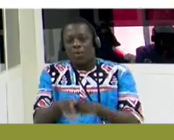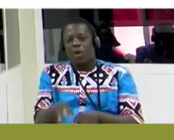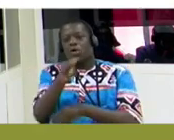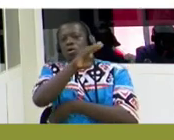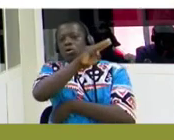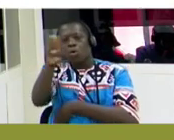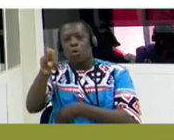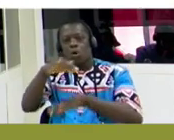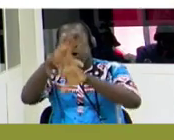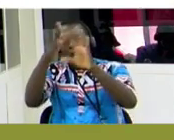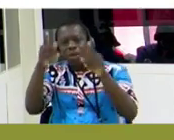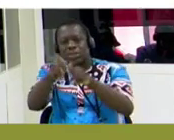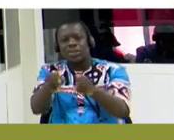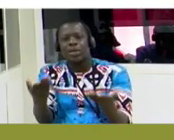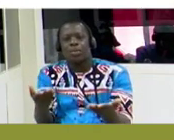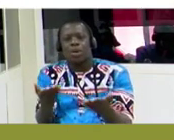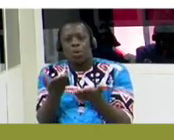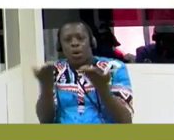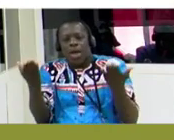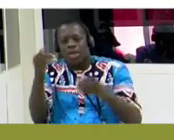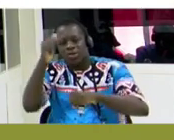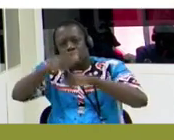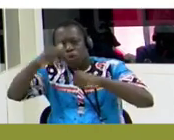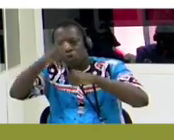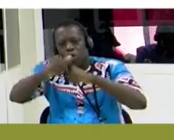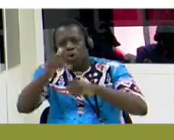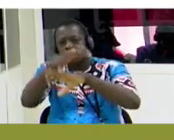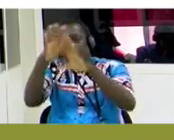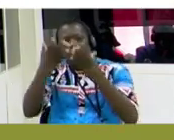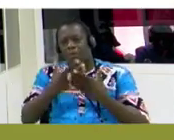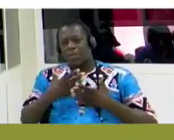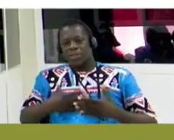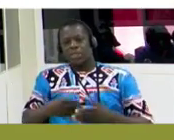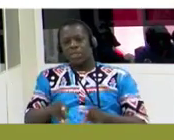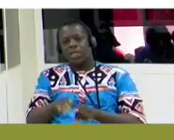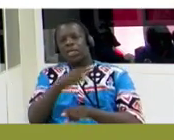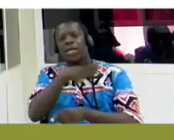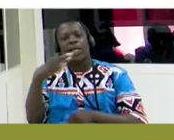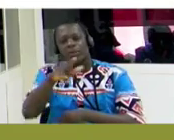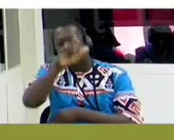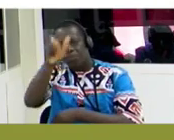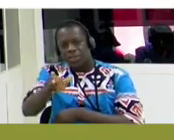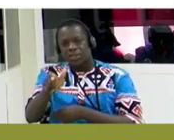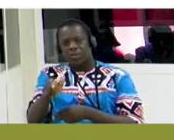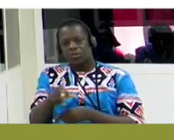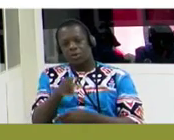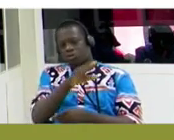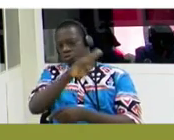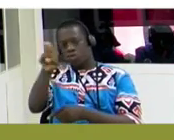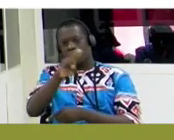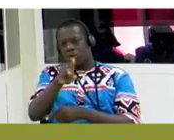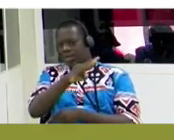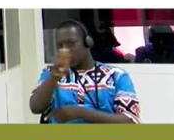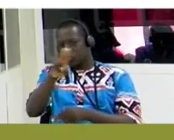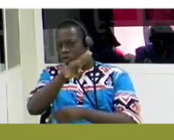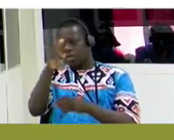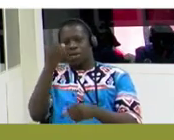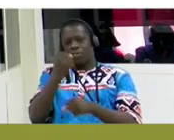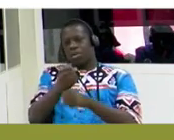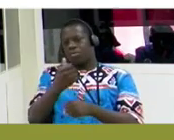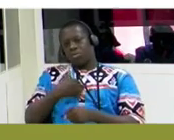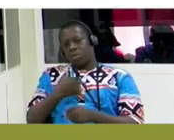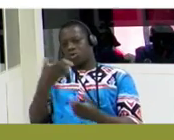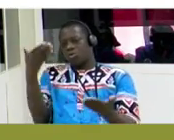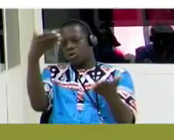same. Why should we be torturing somebody? Killing somebody? No. That does not make me to come to the army, to be torturing somebody.